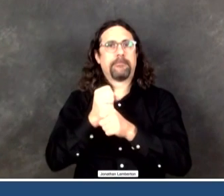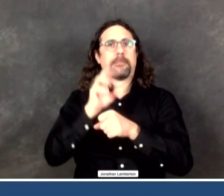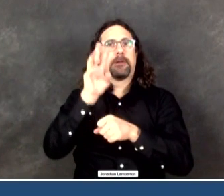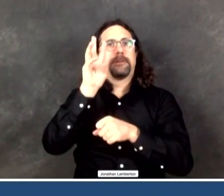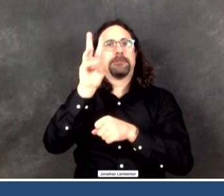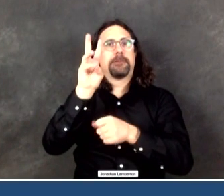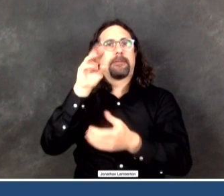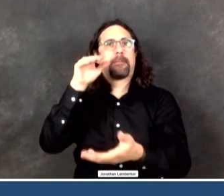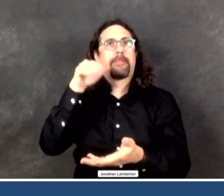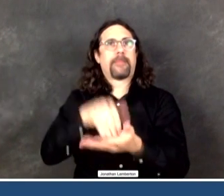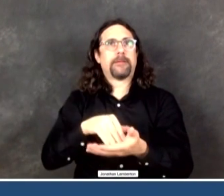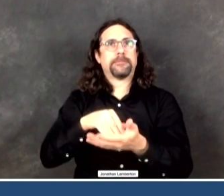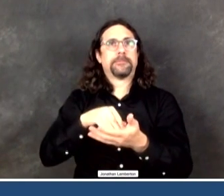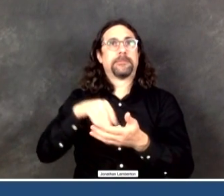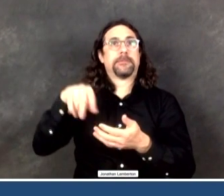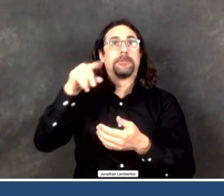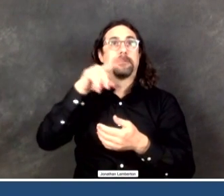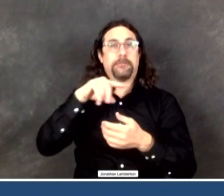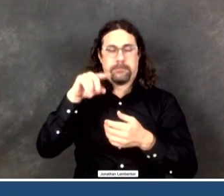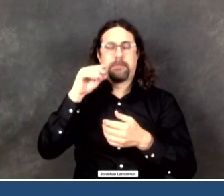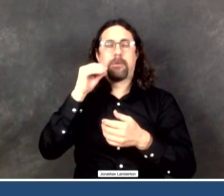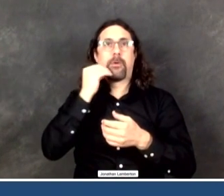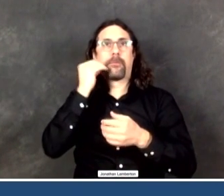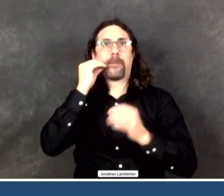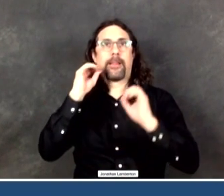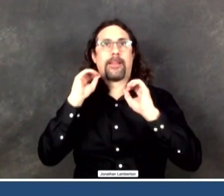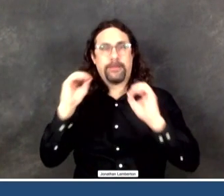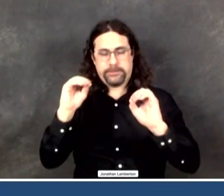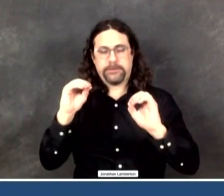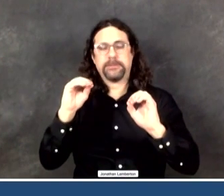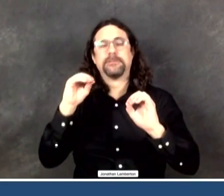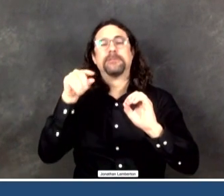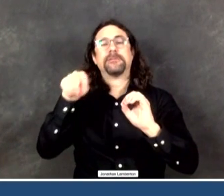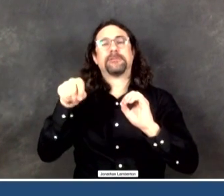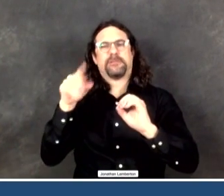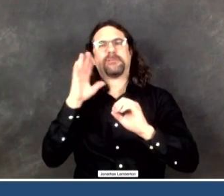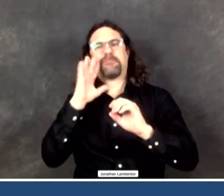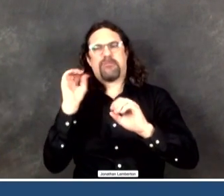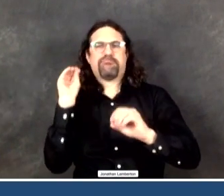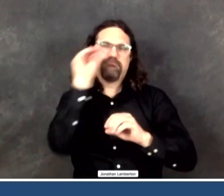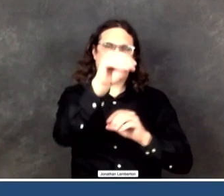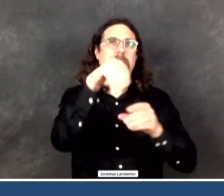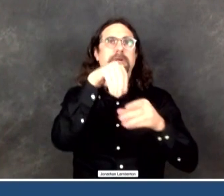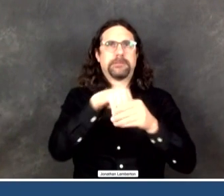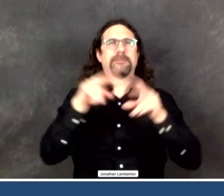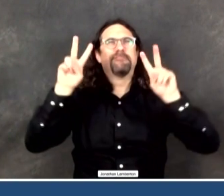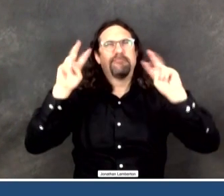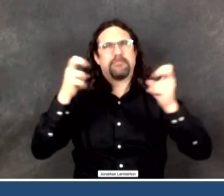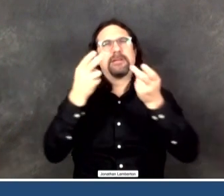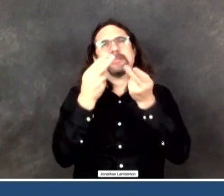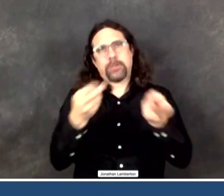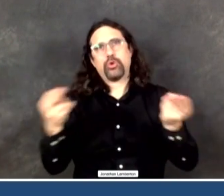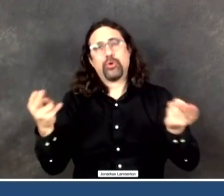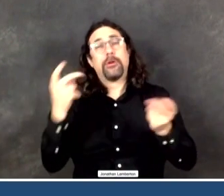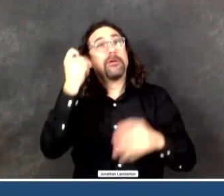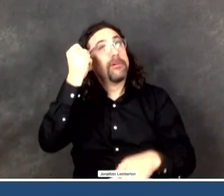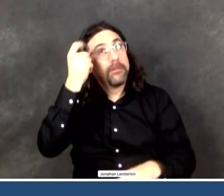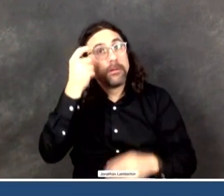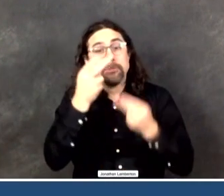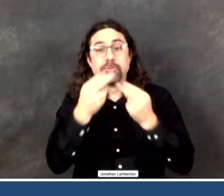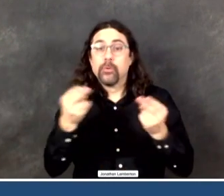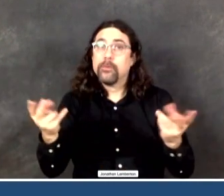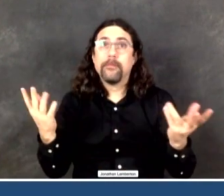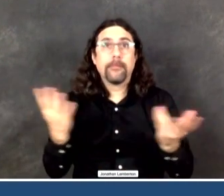settings. So 6,000 single New Yorkers, meaning single adults, will be